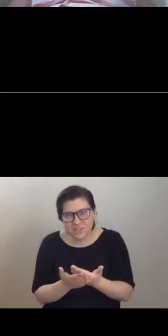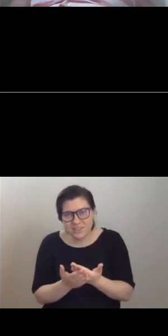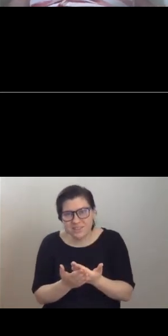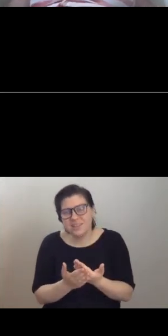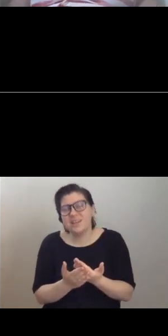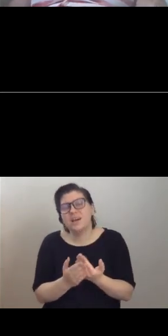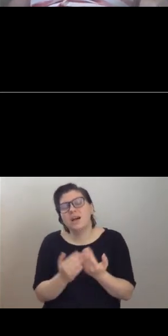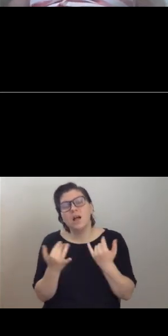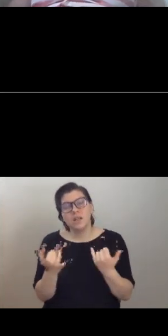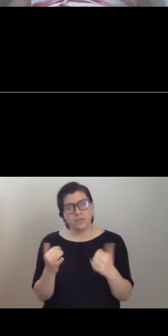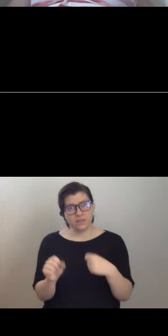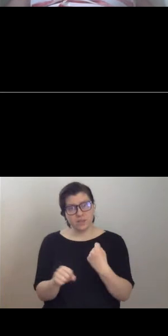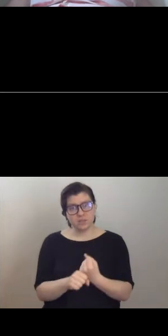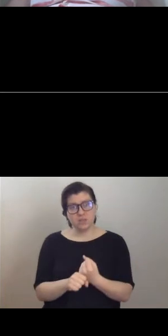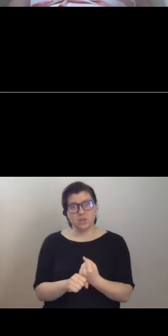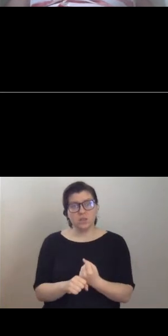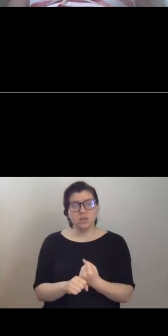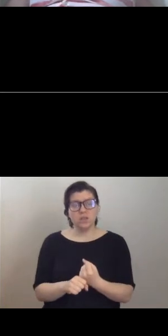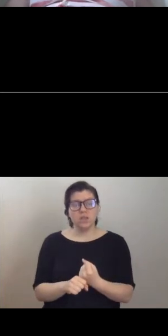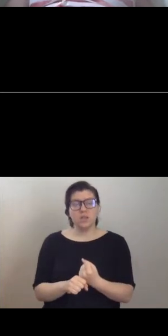This year we were actually